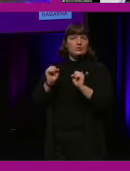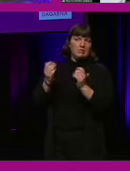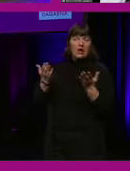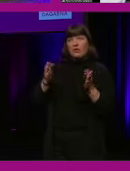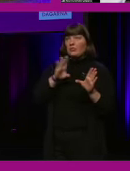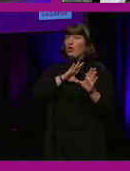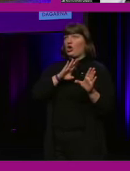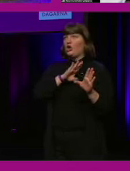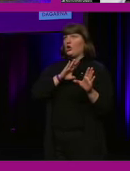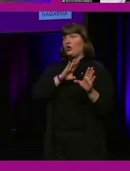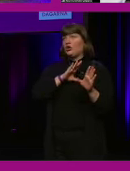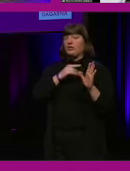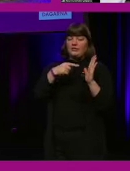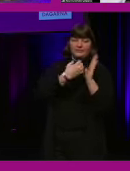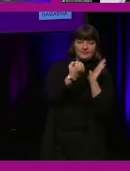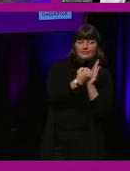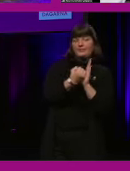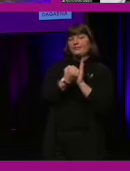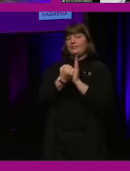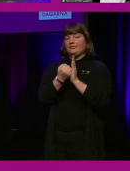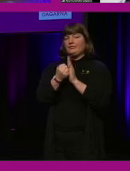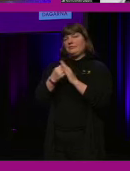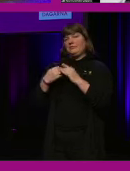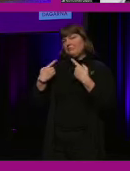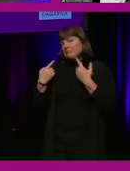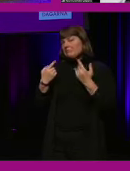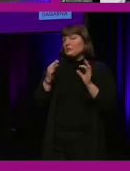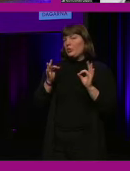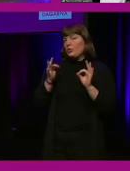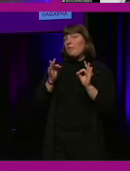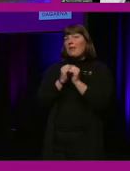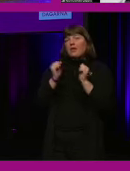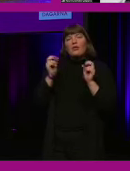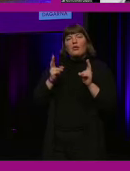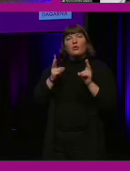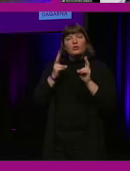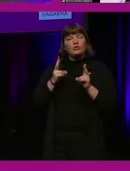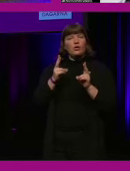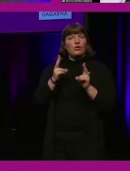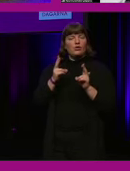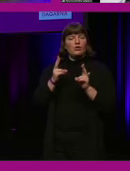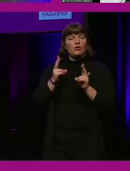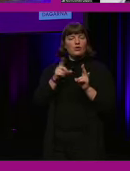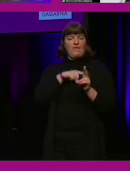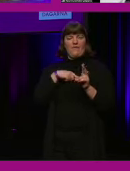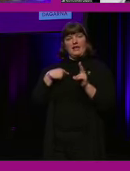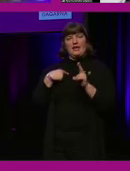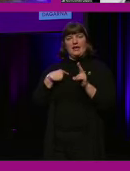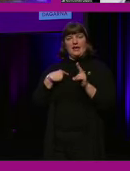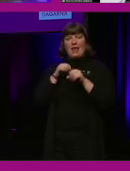the legislature, not just the judiciary, but also on a robust public